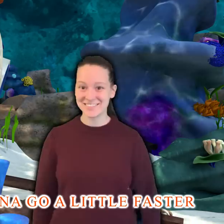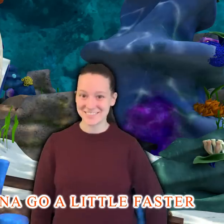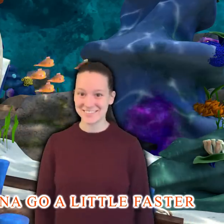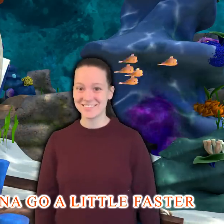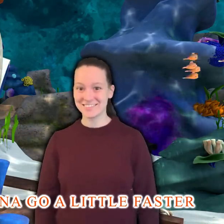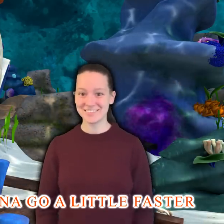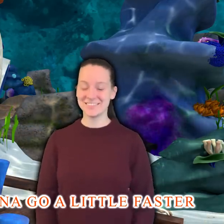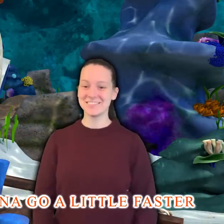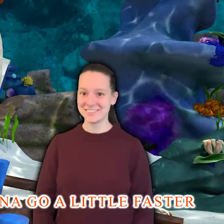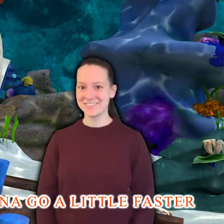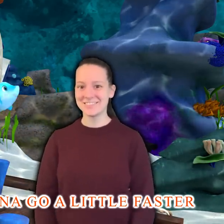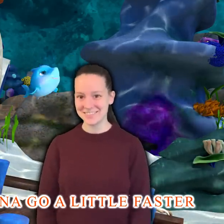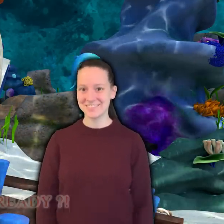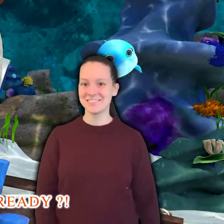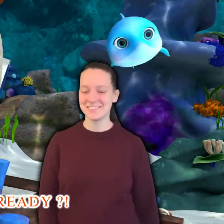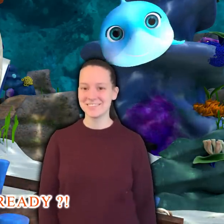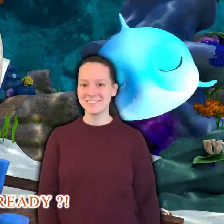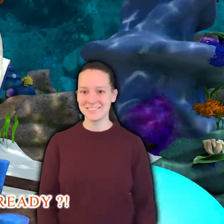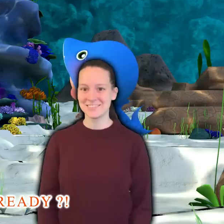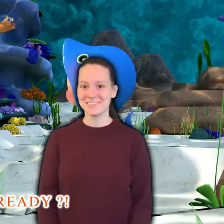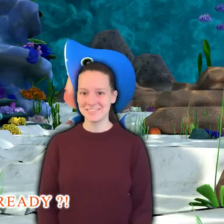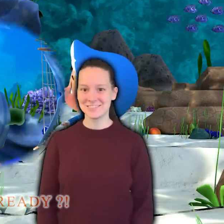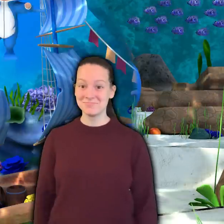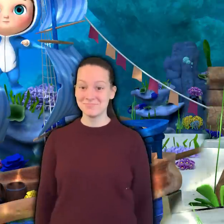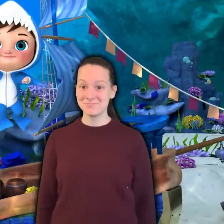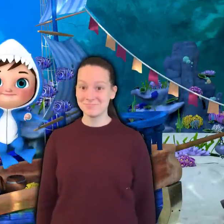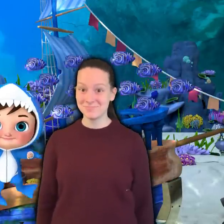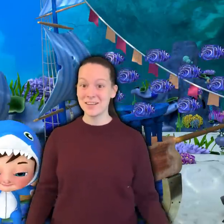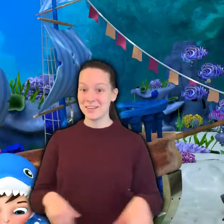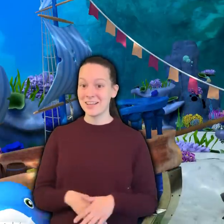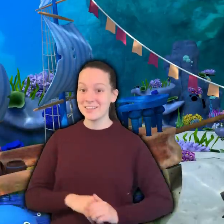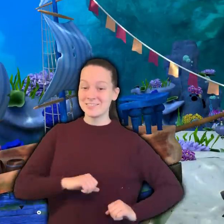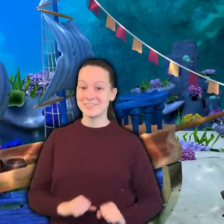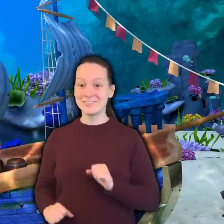this time we're going to go a little faster are you ready